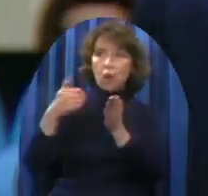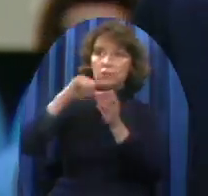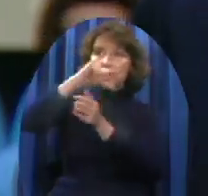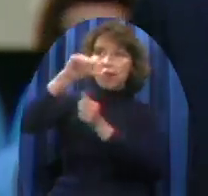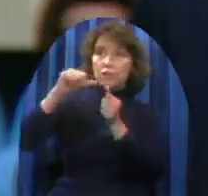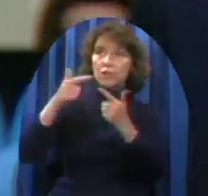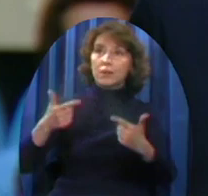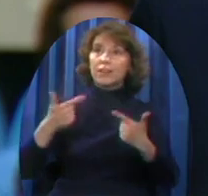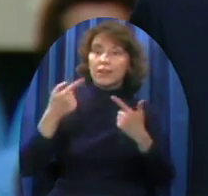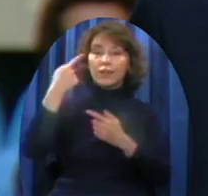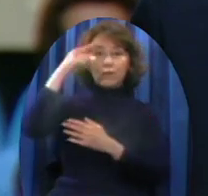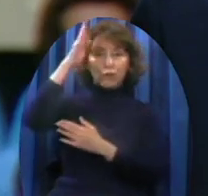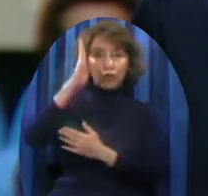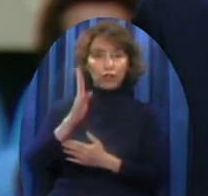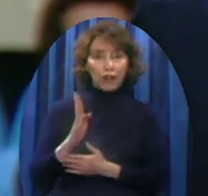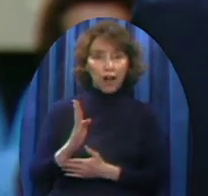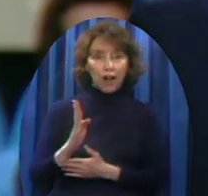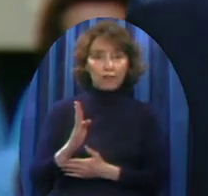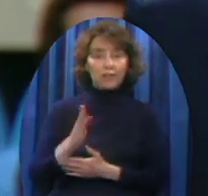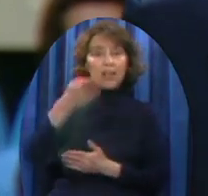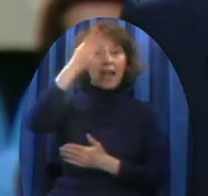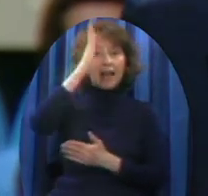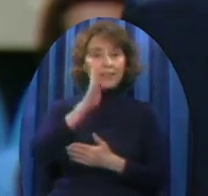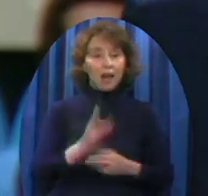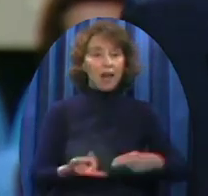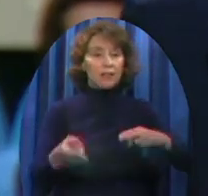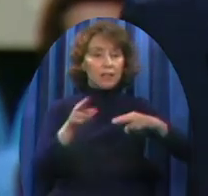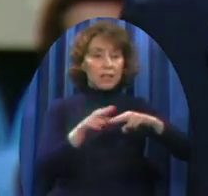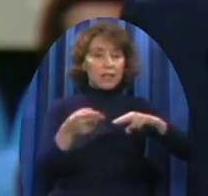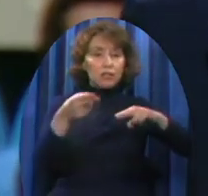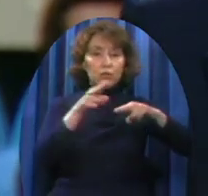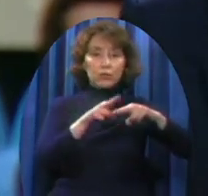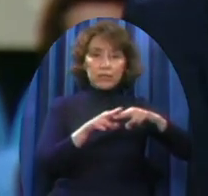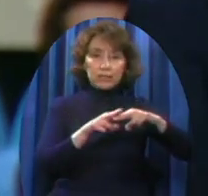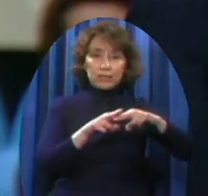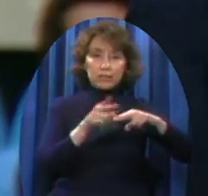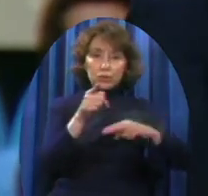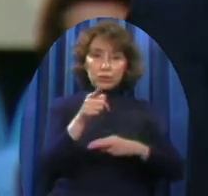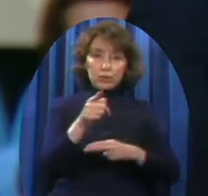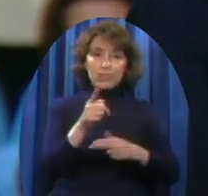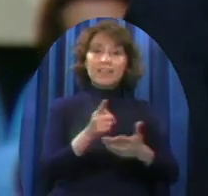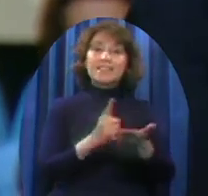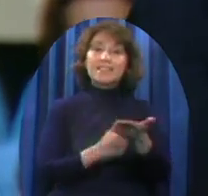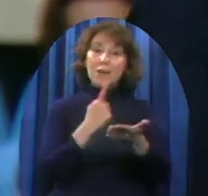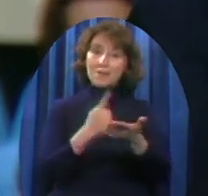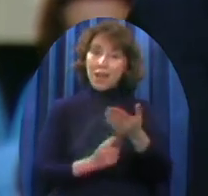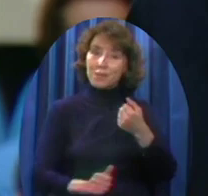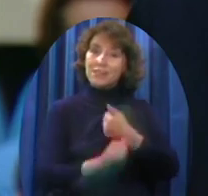When God blesses you and enlarges your tent, to forget who did it for you.